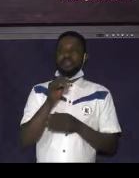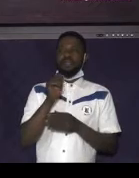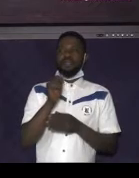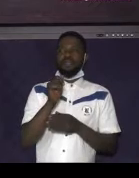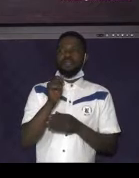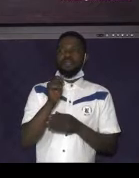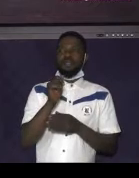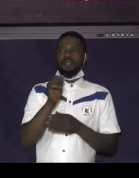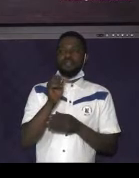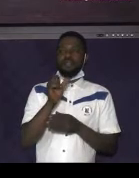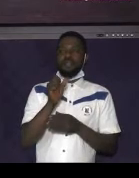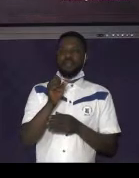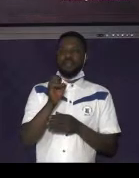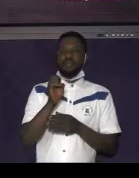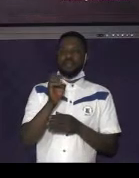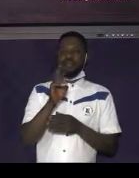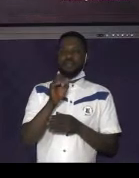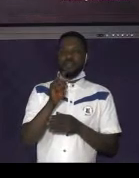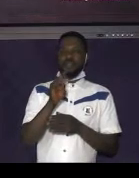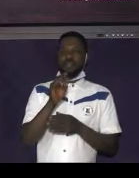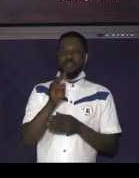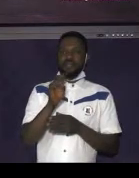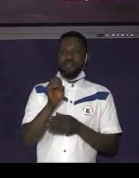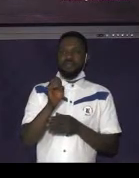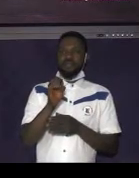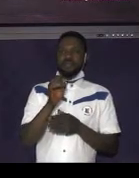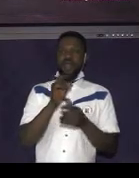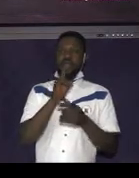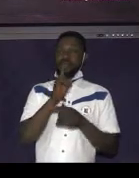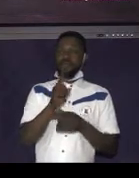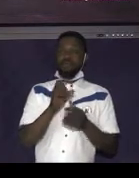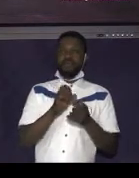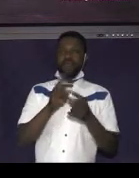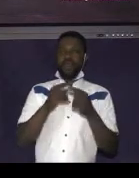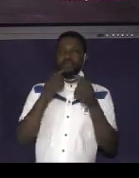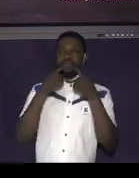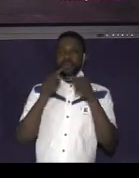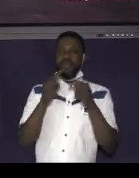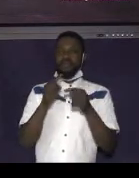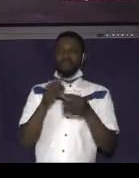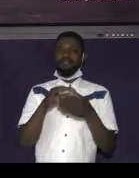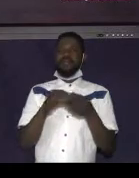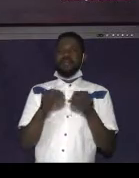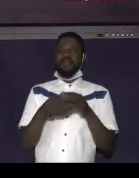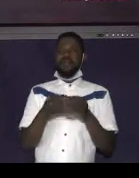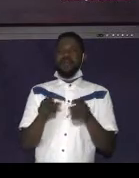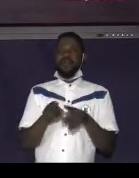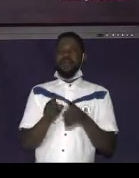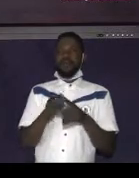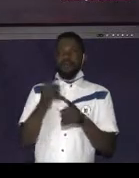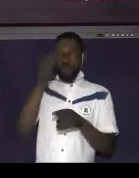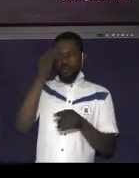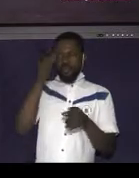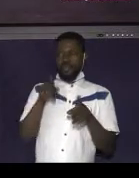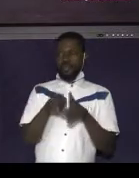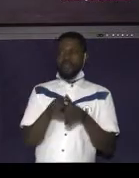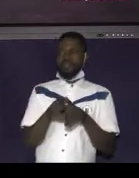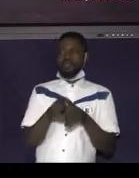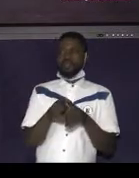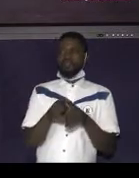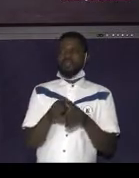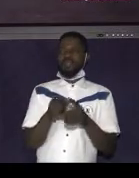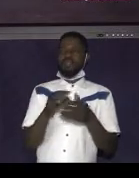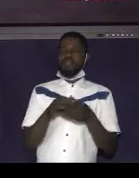assertive or declarative sentences. Assertive or declarative sentences, also known as